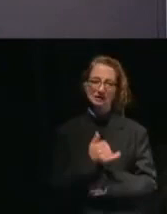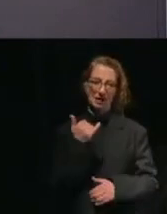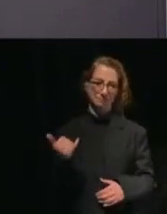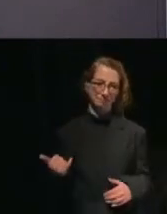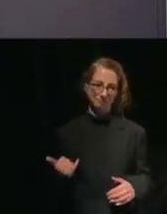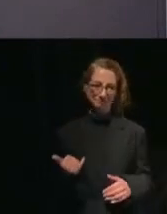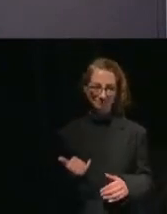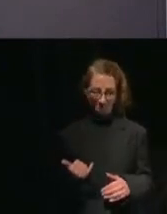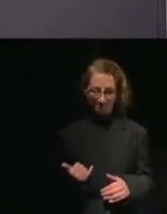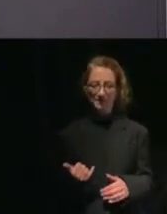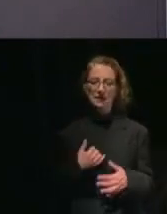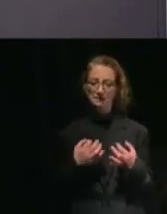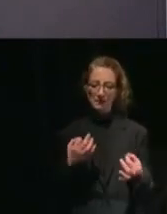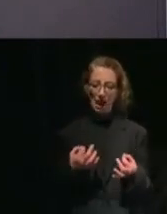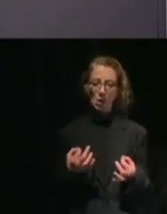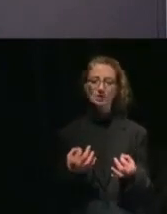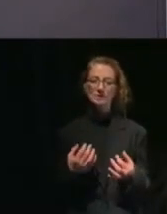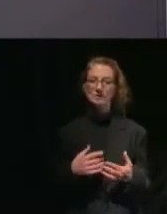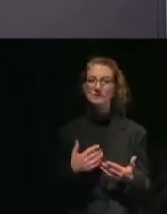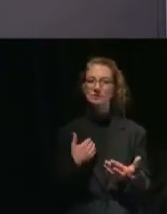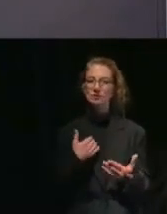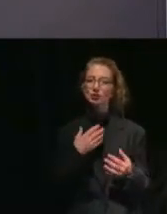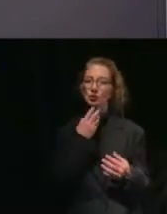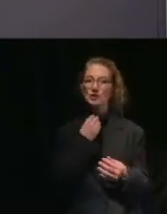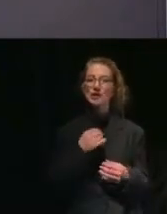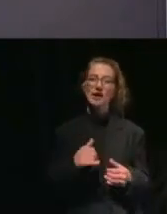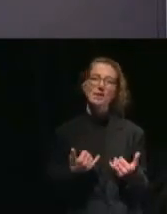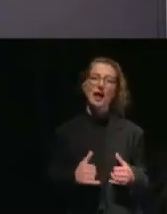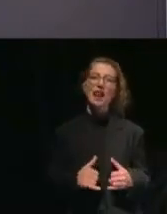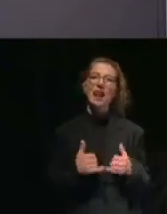to be able to make our life history calendar.